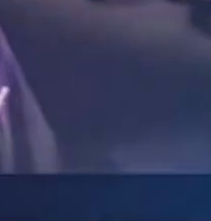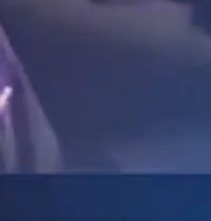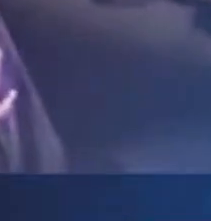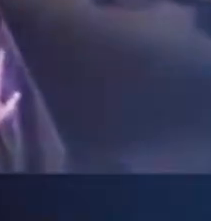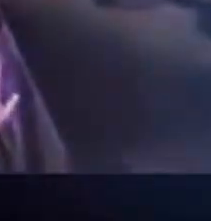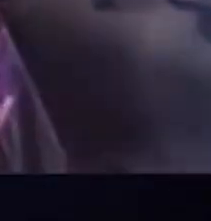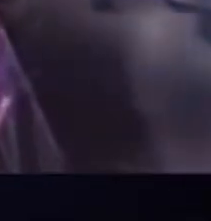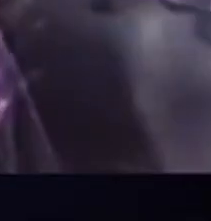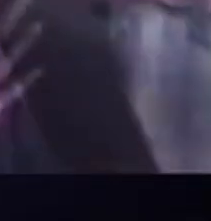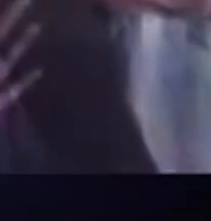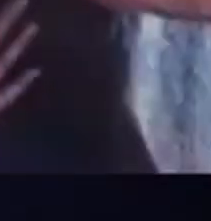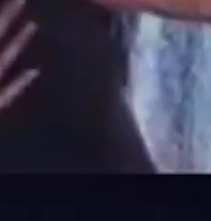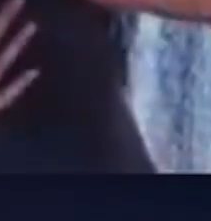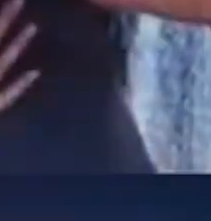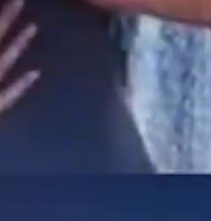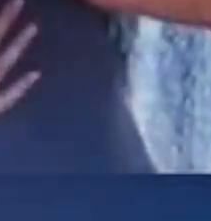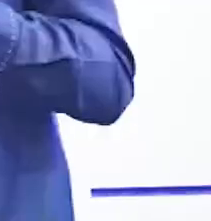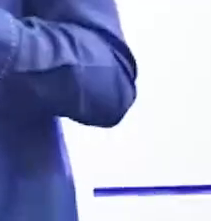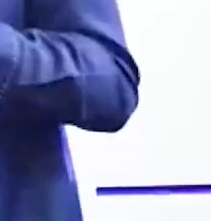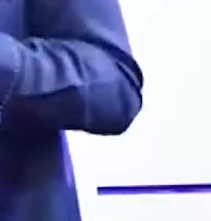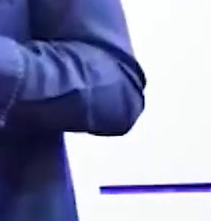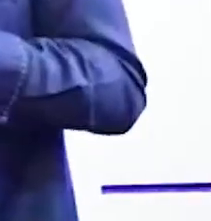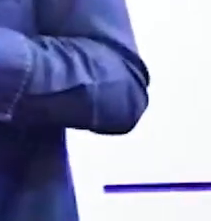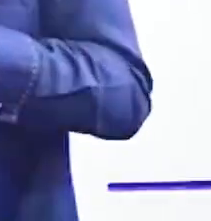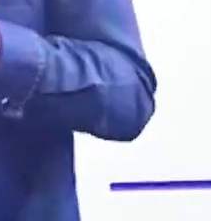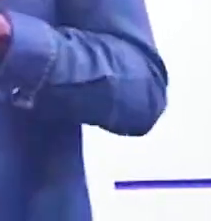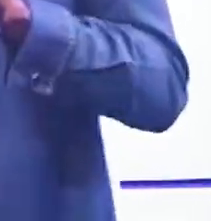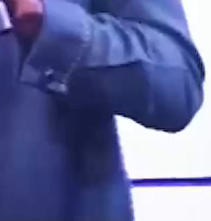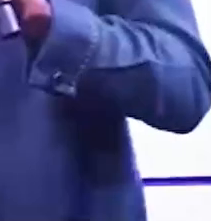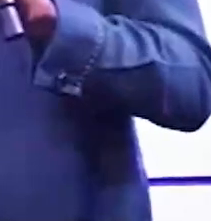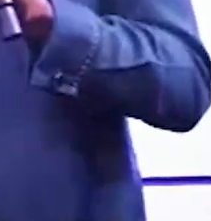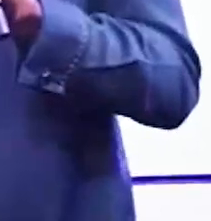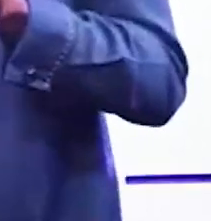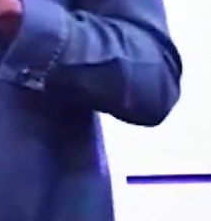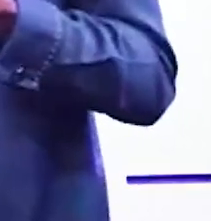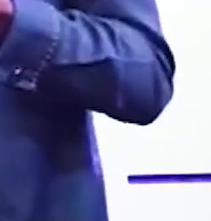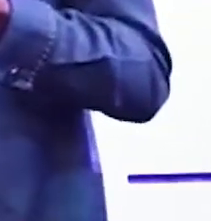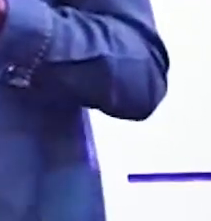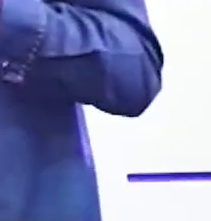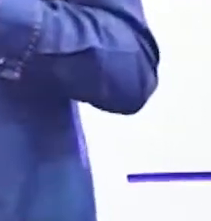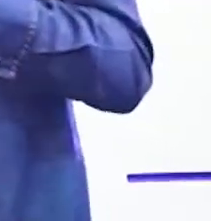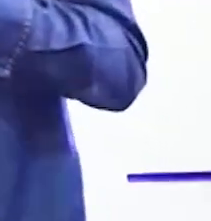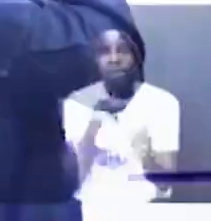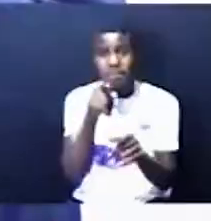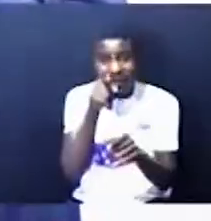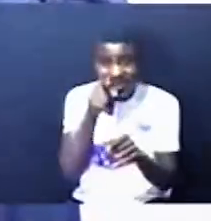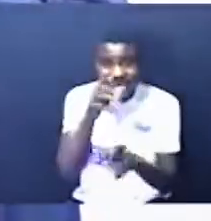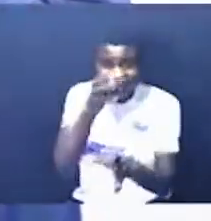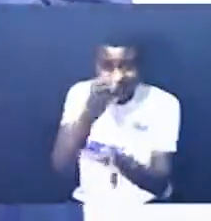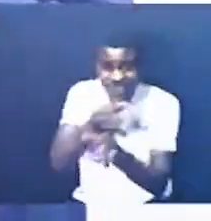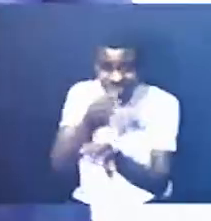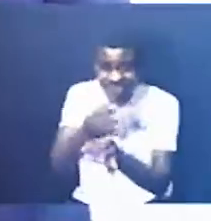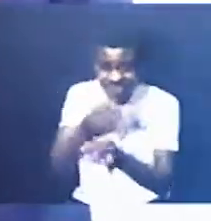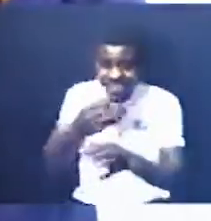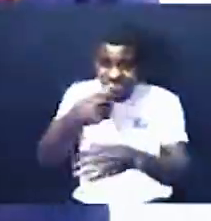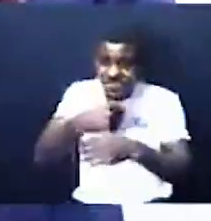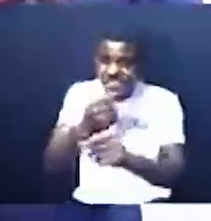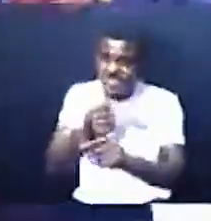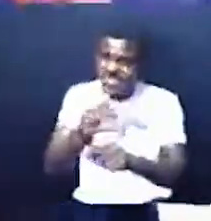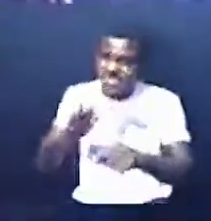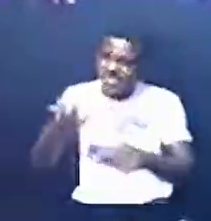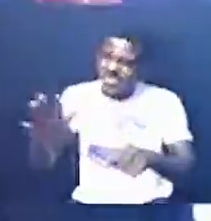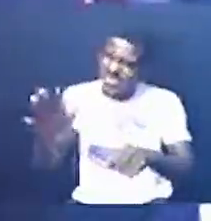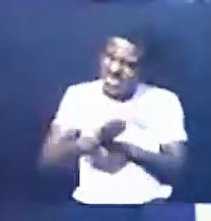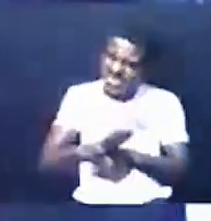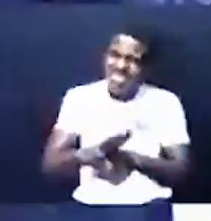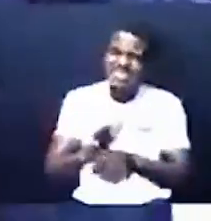kra enche se o nyame etan. What a relief. She adoya Yesu aye no. Your faith has made you whole. O jidie